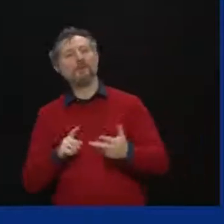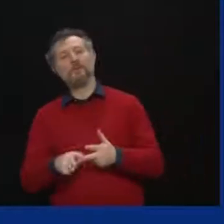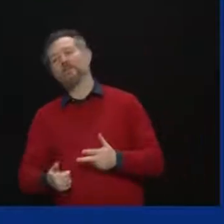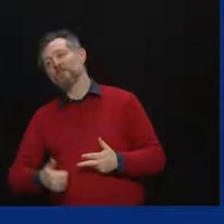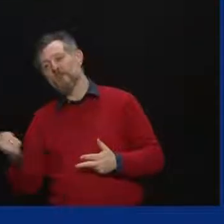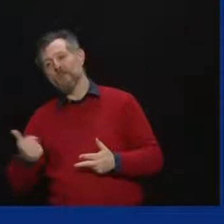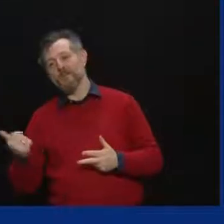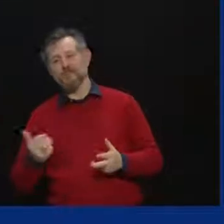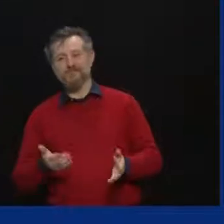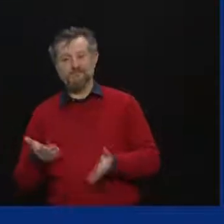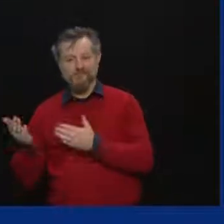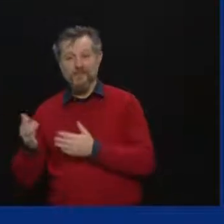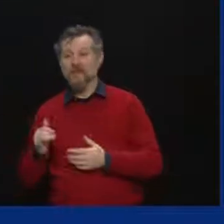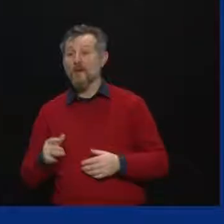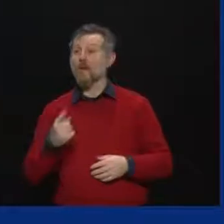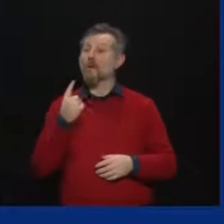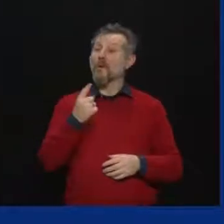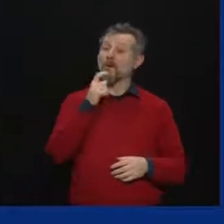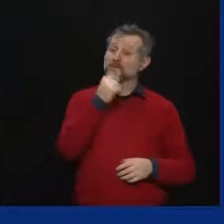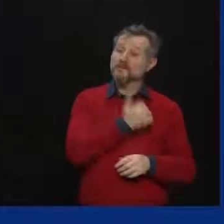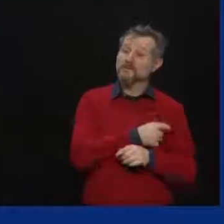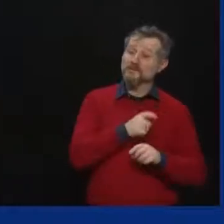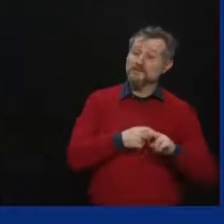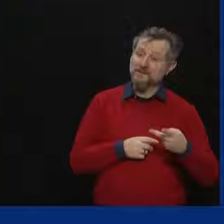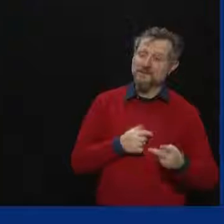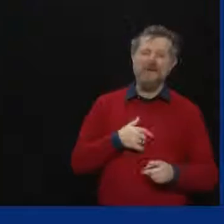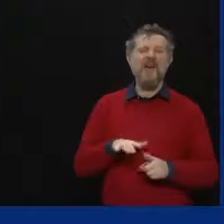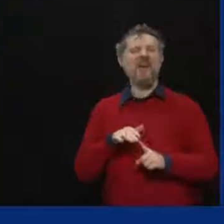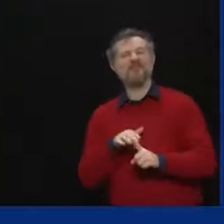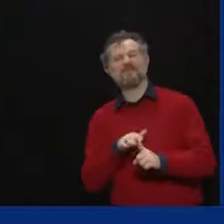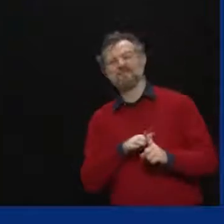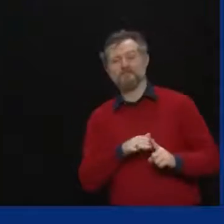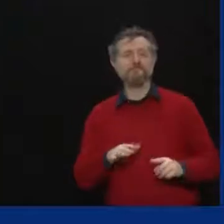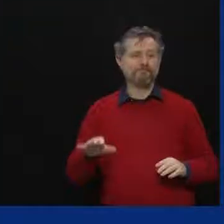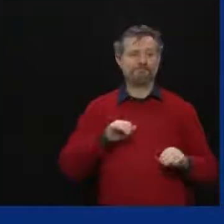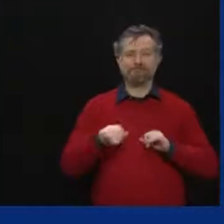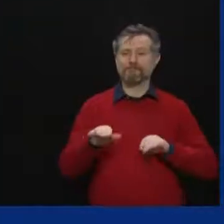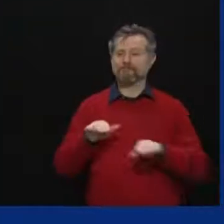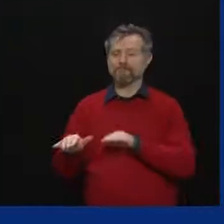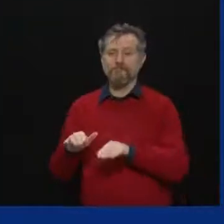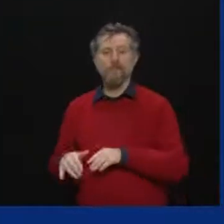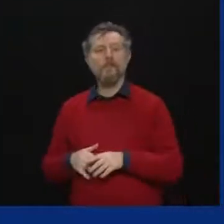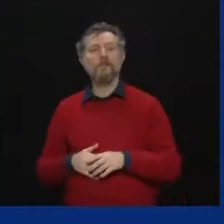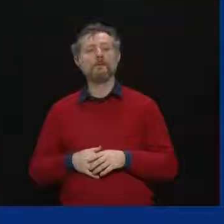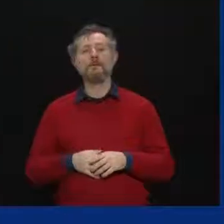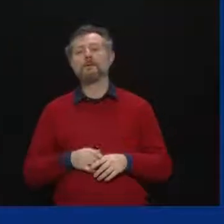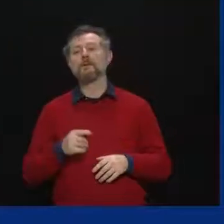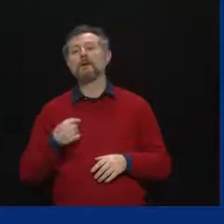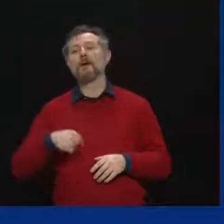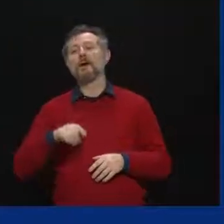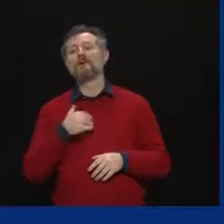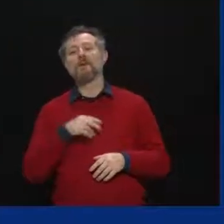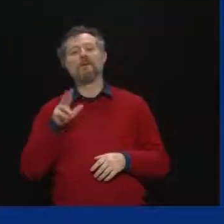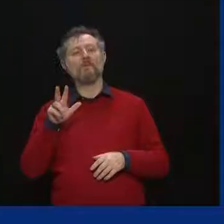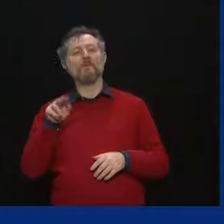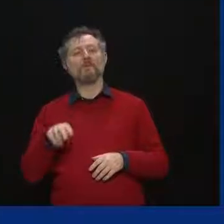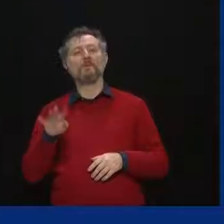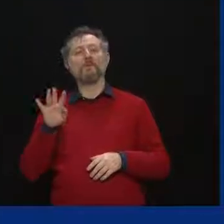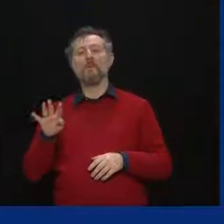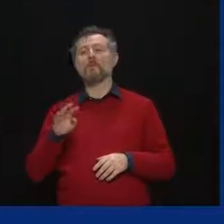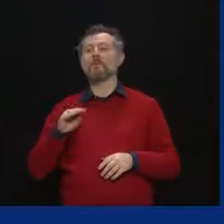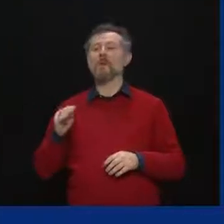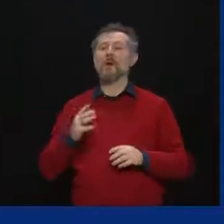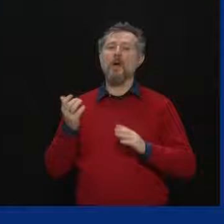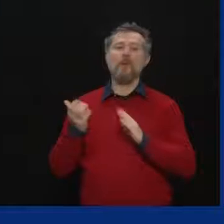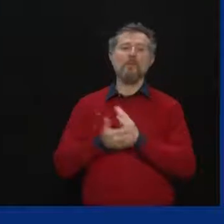had the 1 dose that they're required to get, or we want them to get that second one unless it was J&J. Also, we have 3.4 million robocalls going out, so